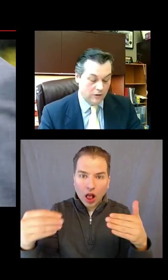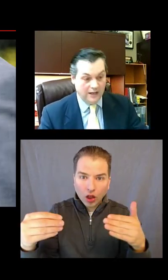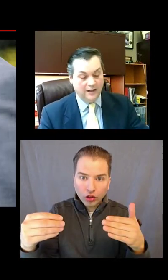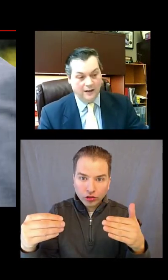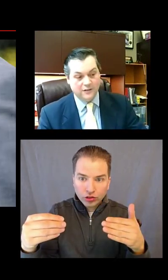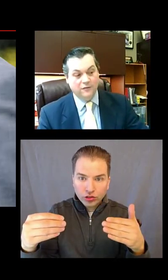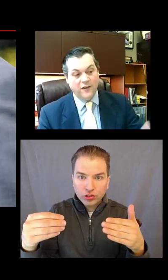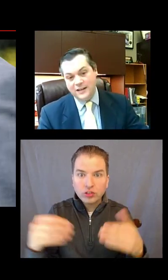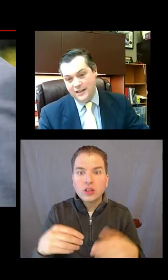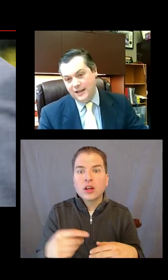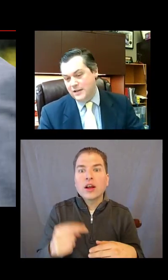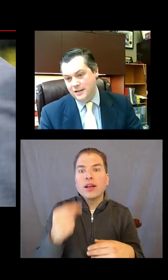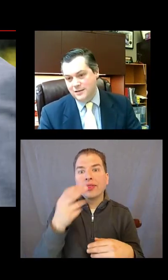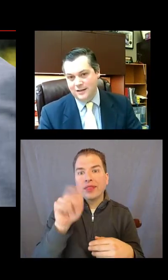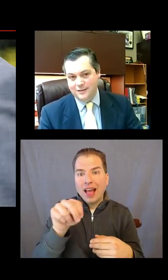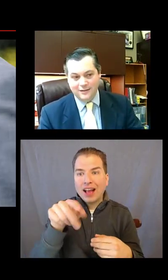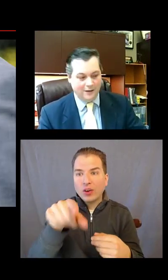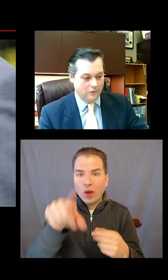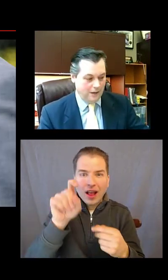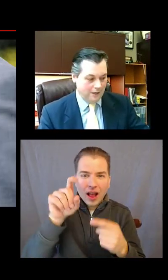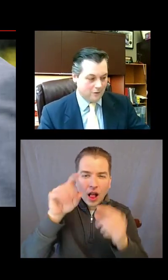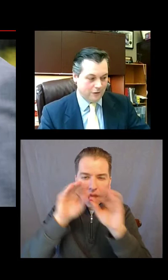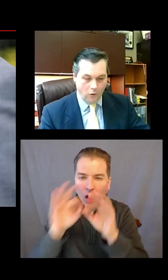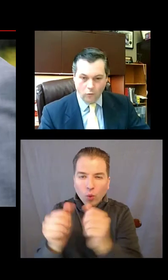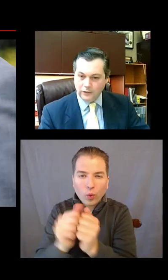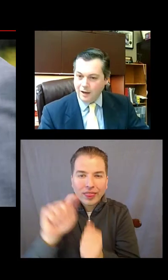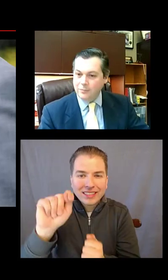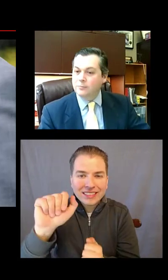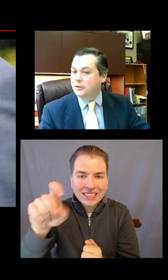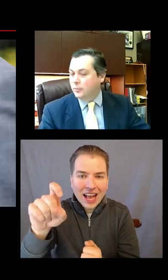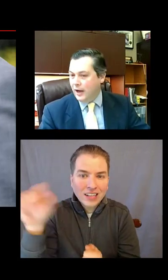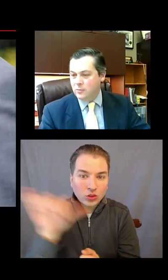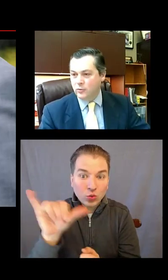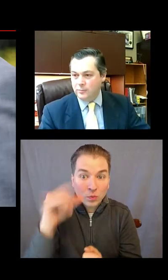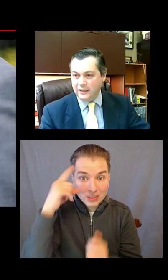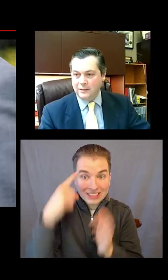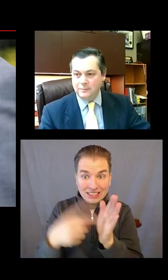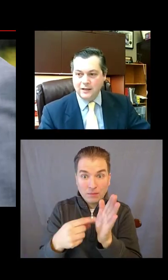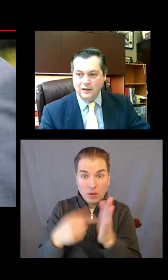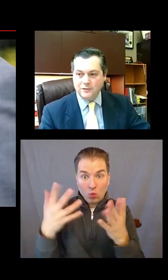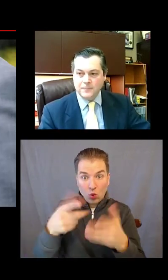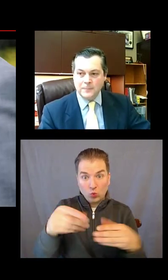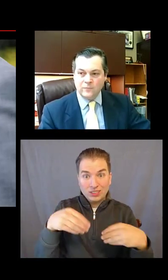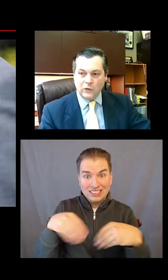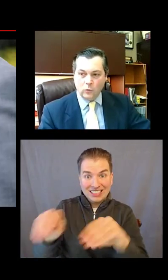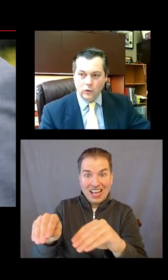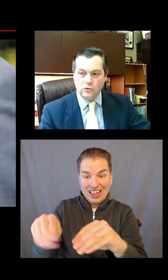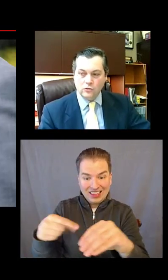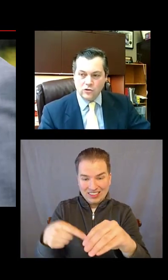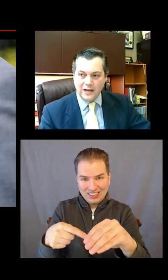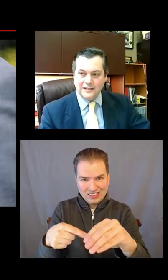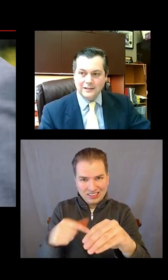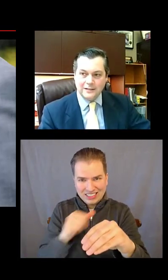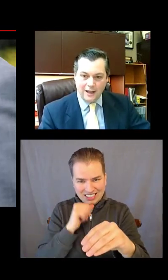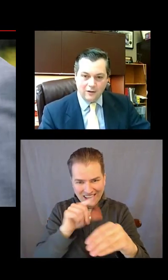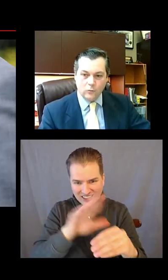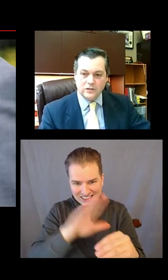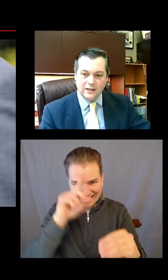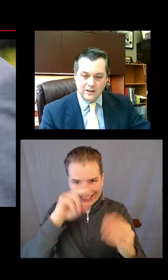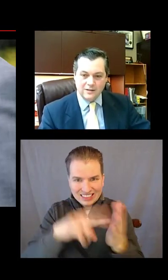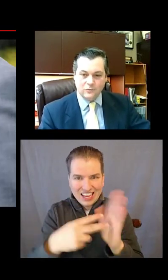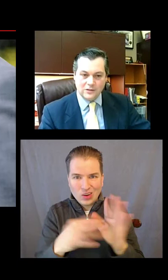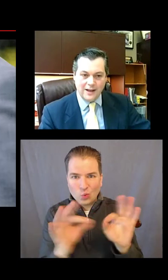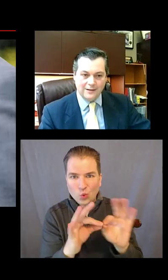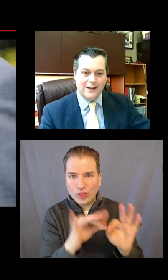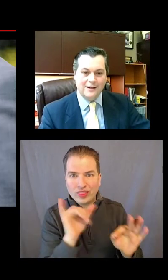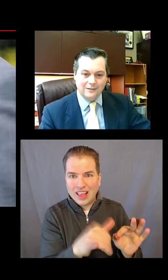$10,000. You would then have to fight that. I'm not saying that that would actually hold up. The problem would be because what you tried to sell was